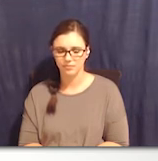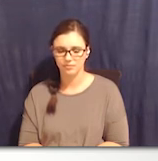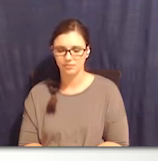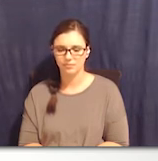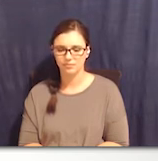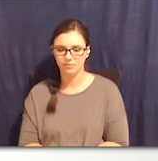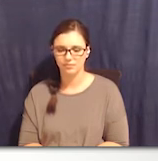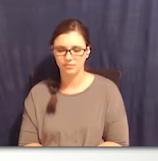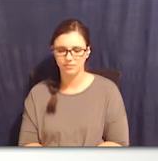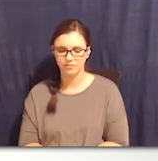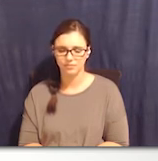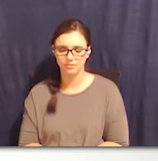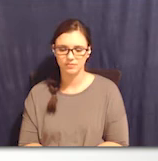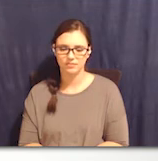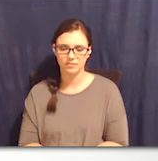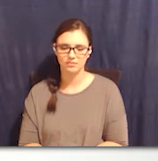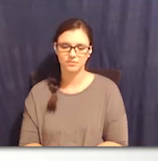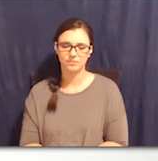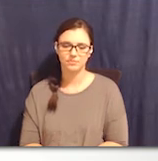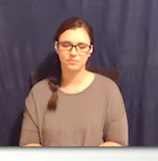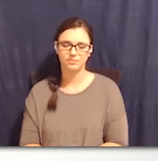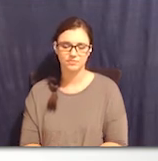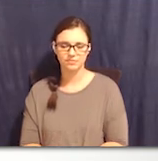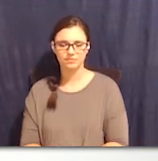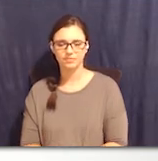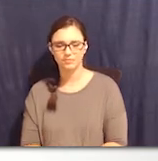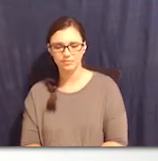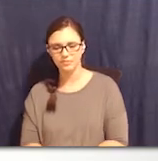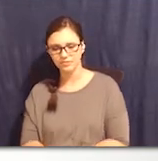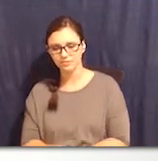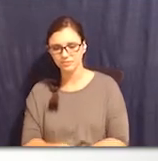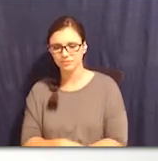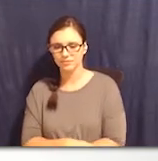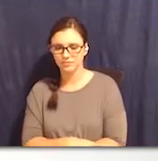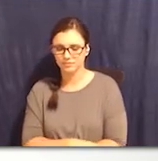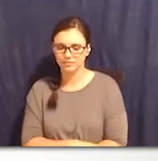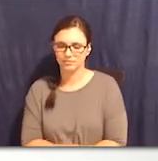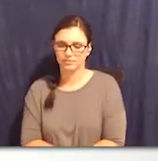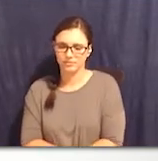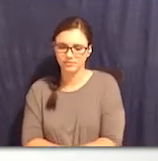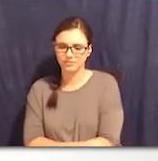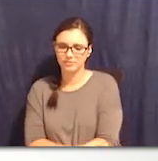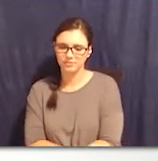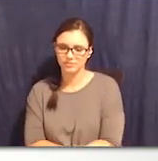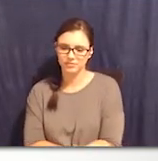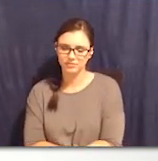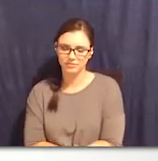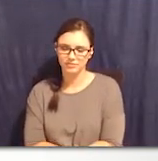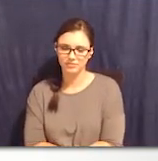la vie, sentier de gloire.